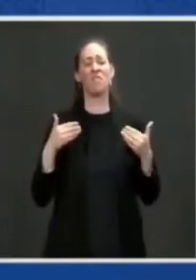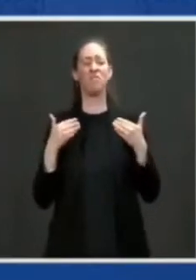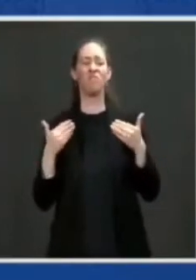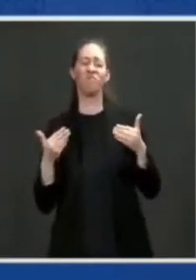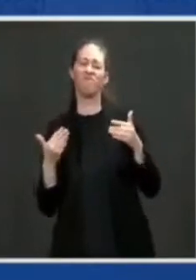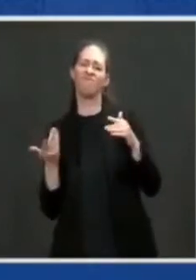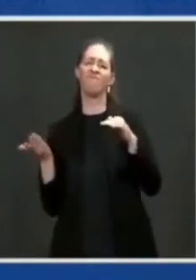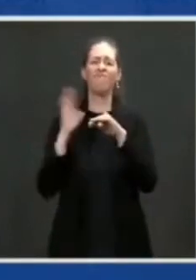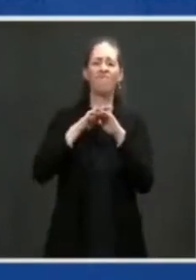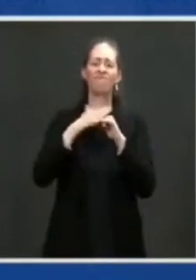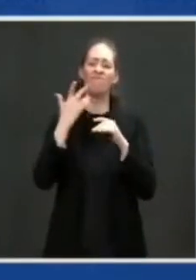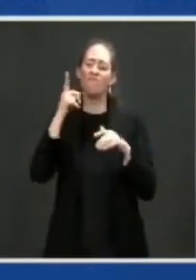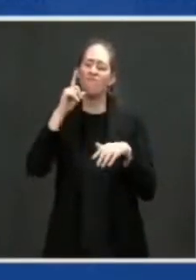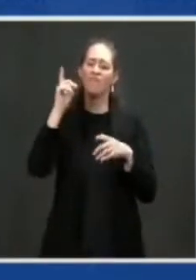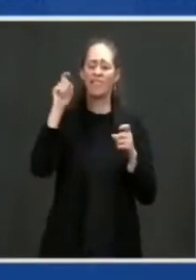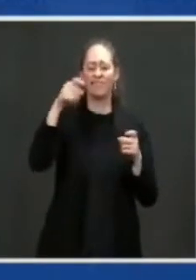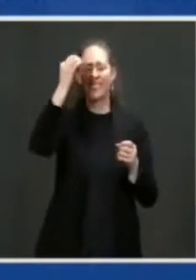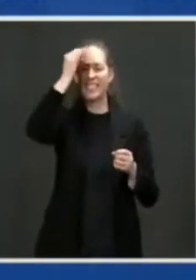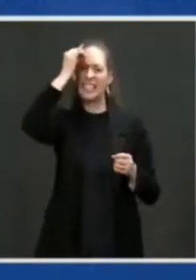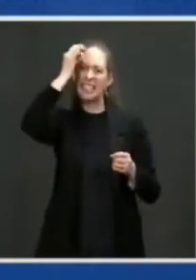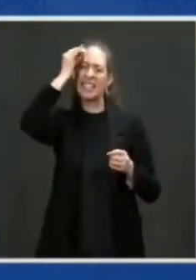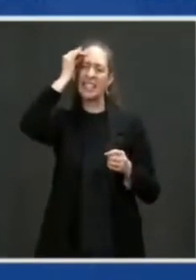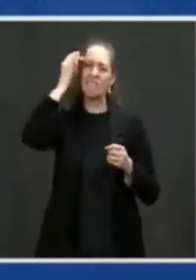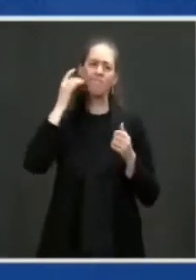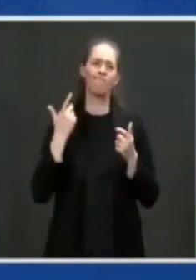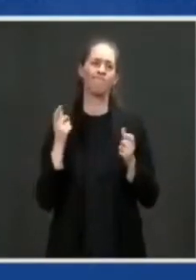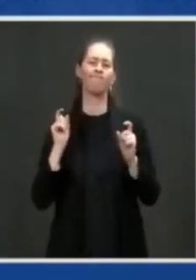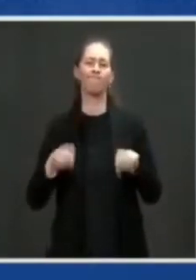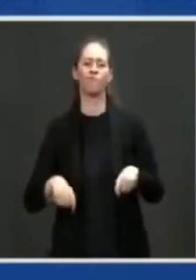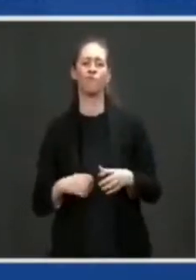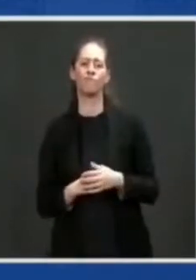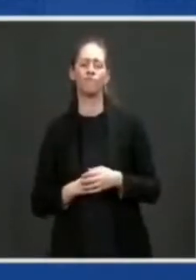Okay, hang on.